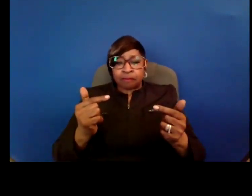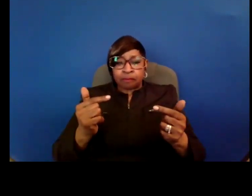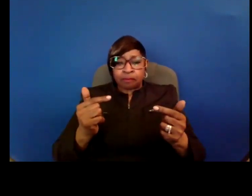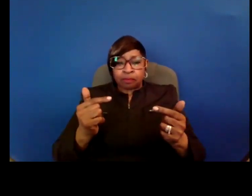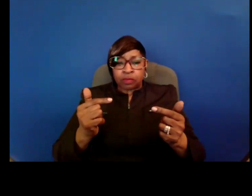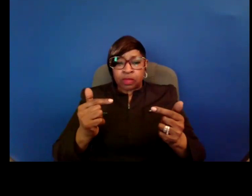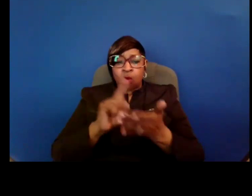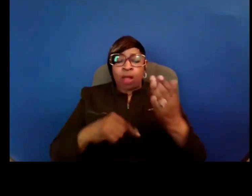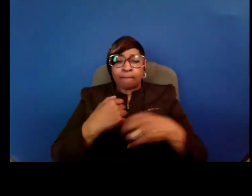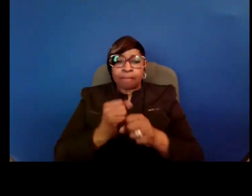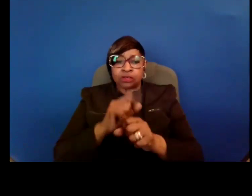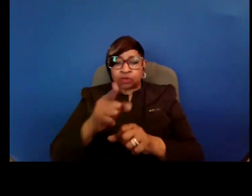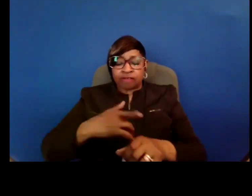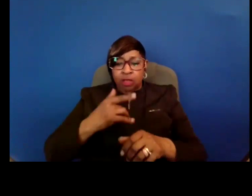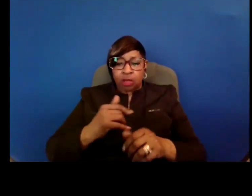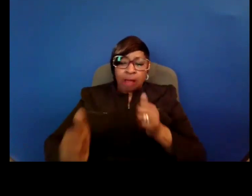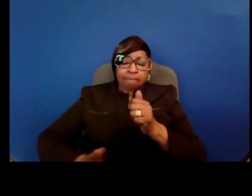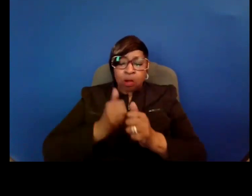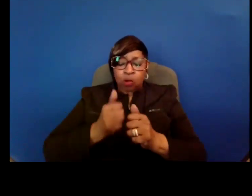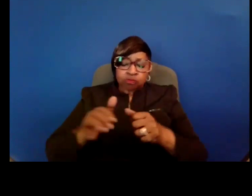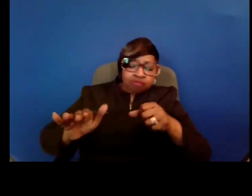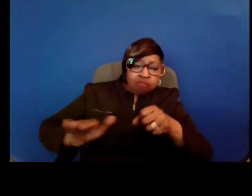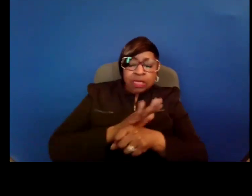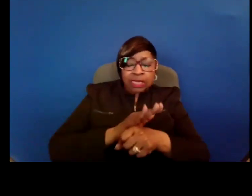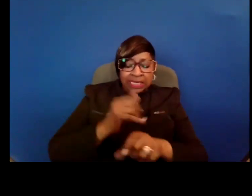What makes you feel most fully self-expressed?